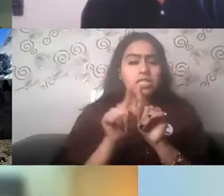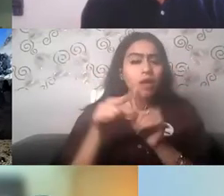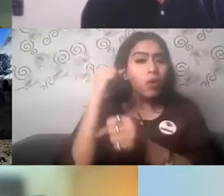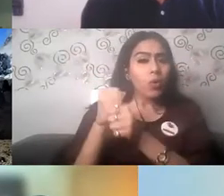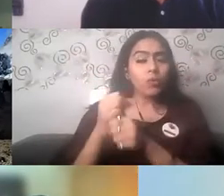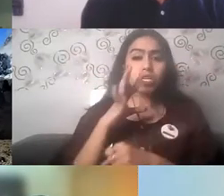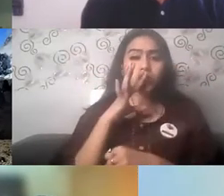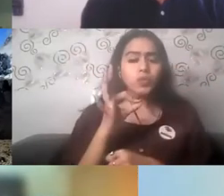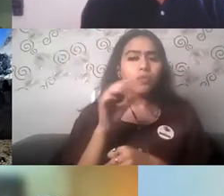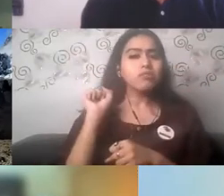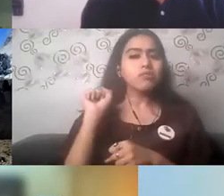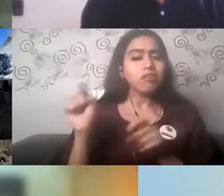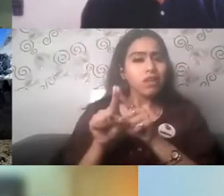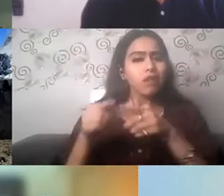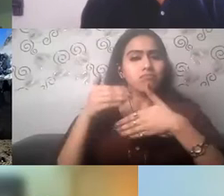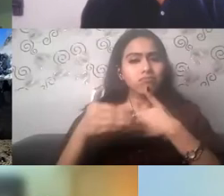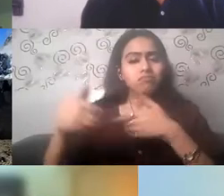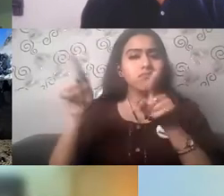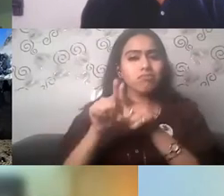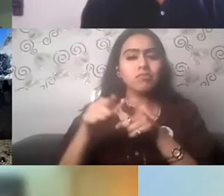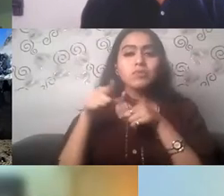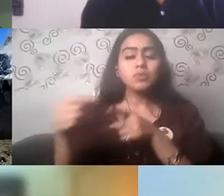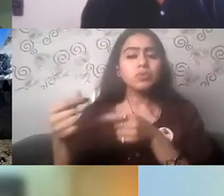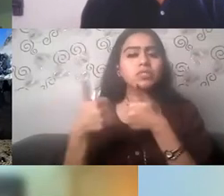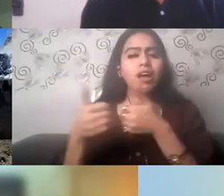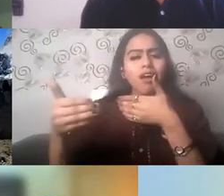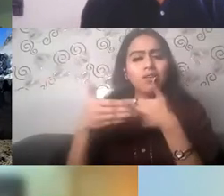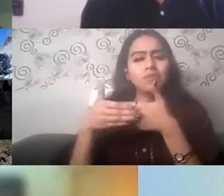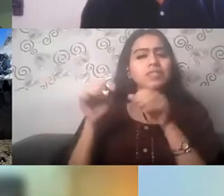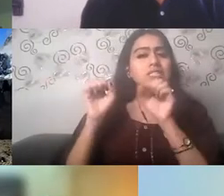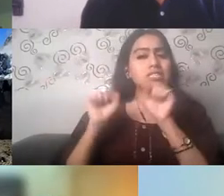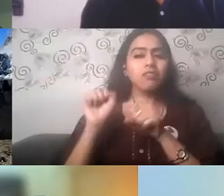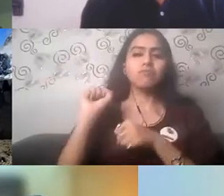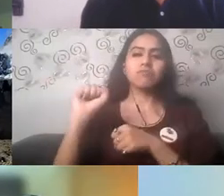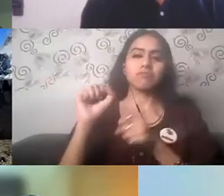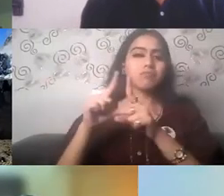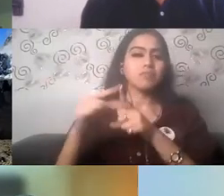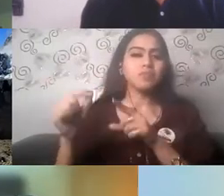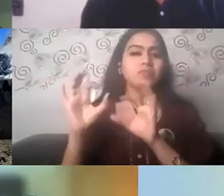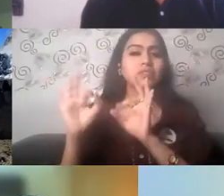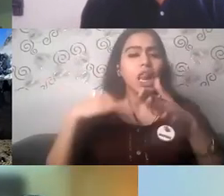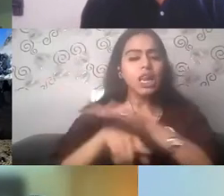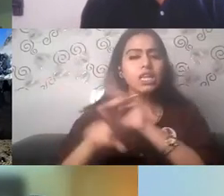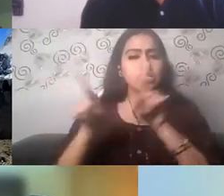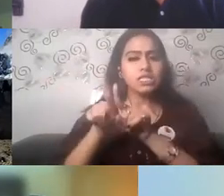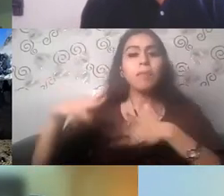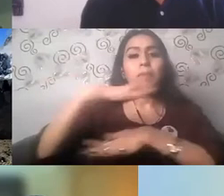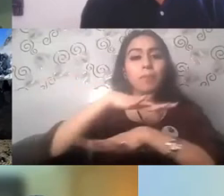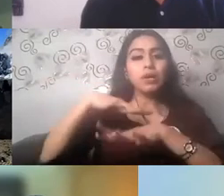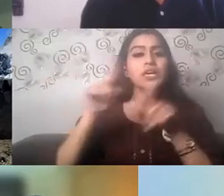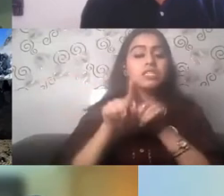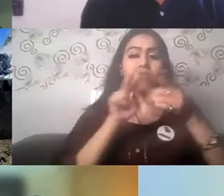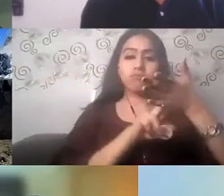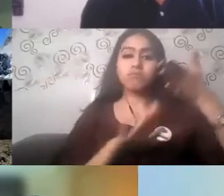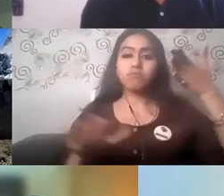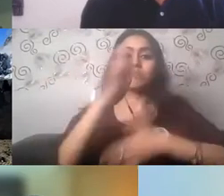actually keeping it so close to their heart, to their work. They have a strategy which is called the National